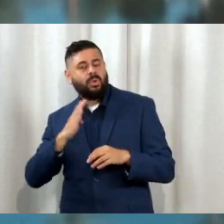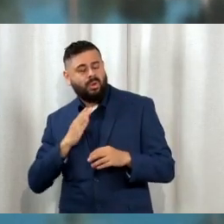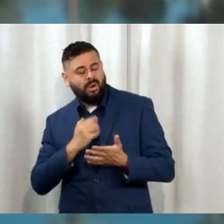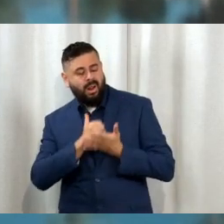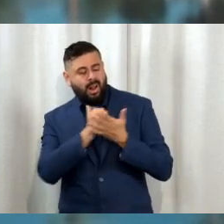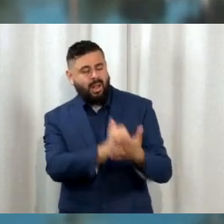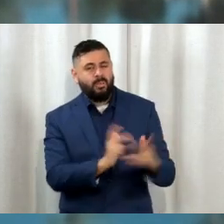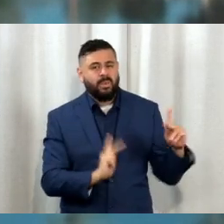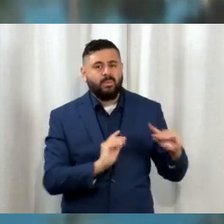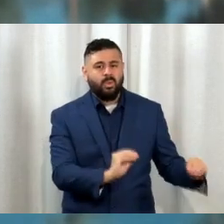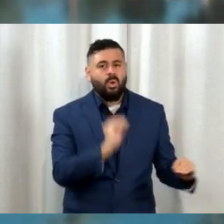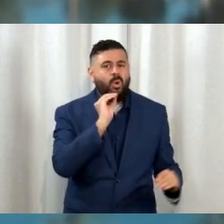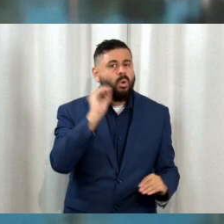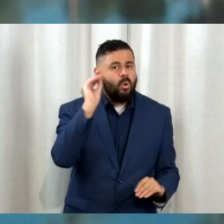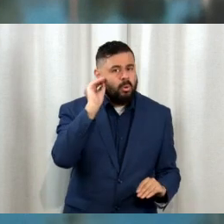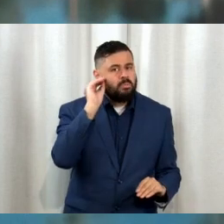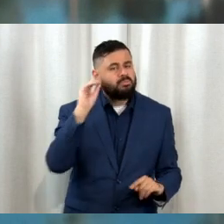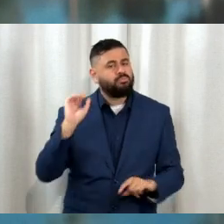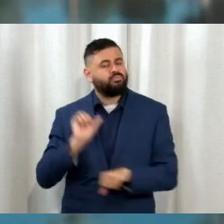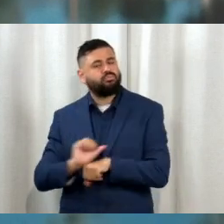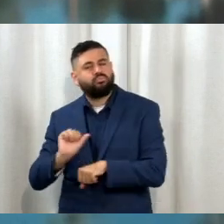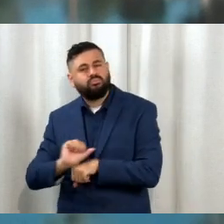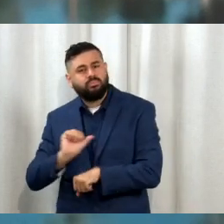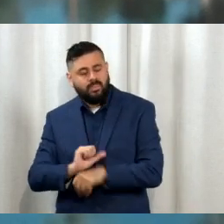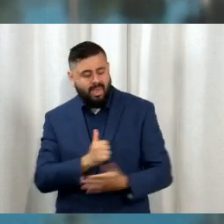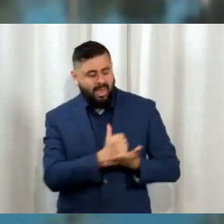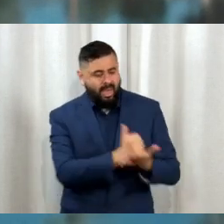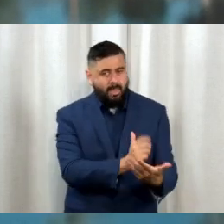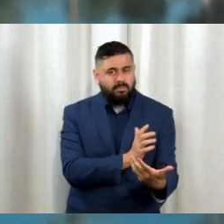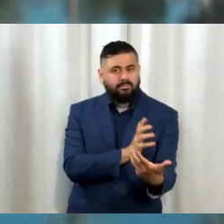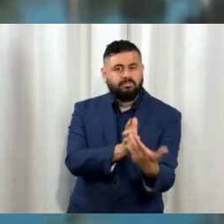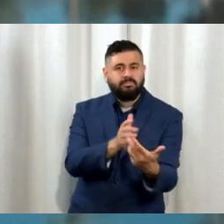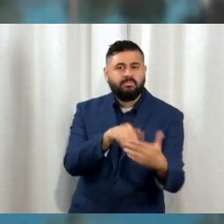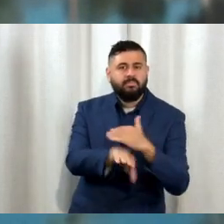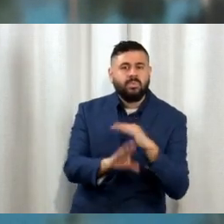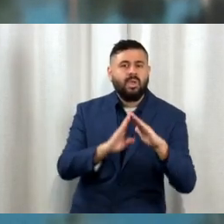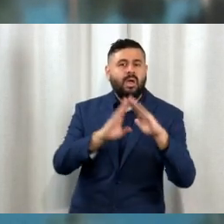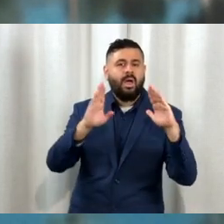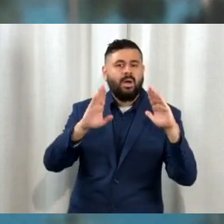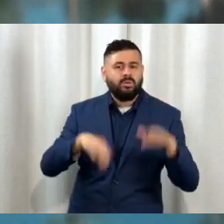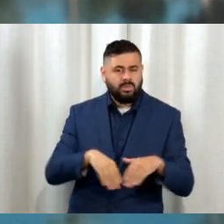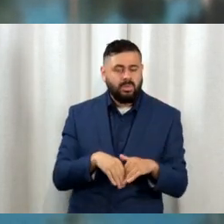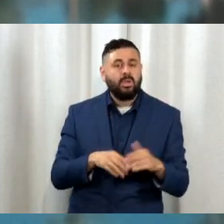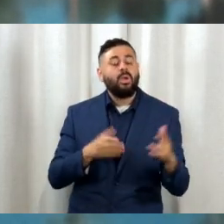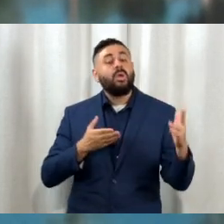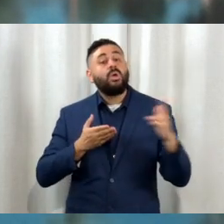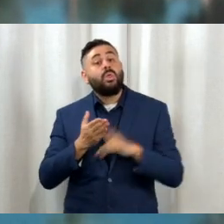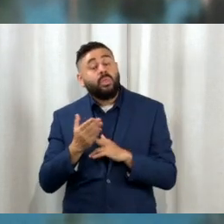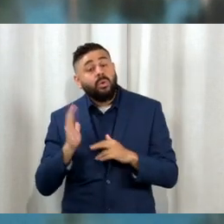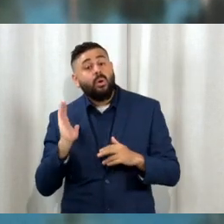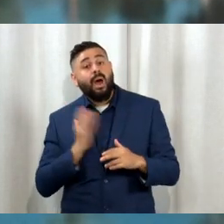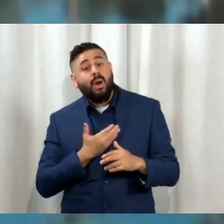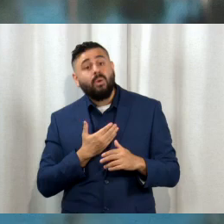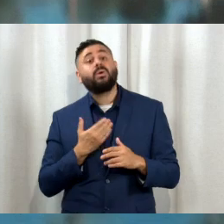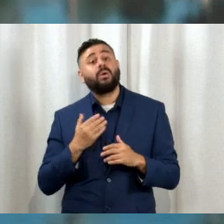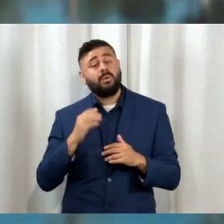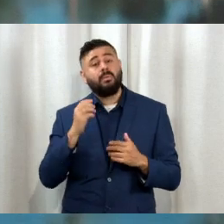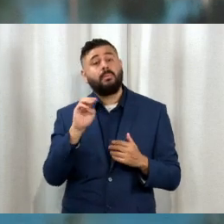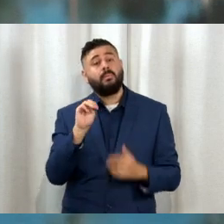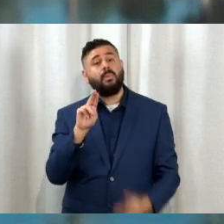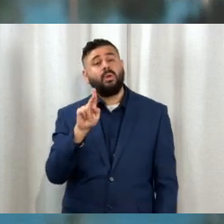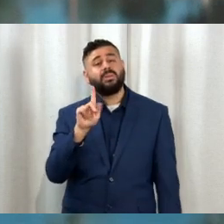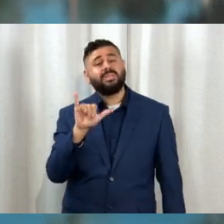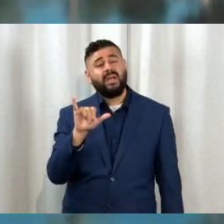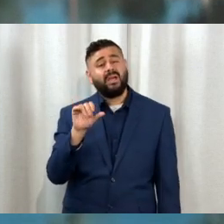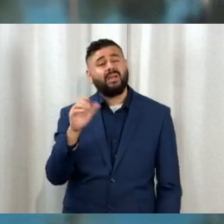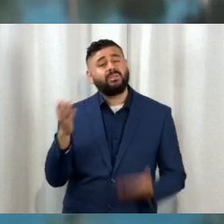down some of the barriers that people experience to get into housing. And so we do that through our multi-service center. We do that through outreach. We've also